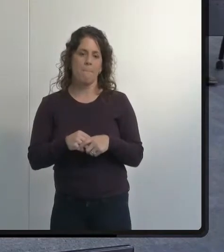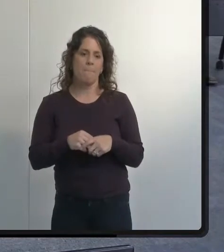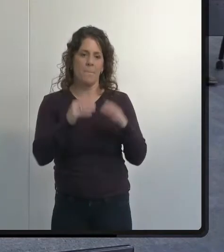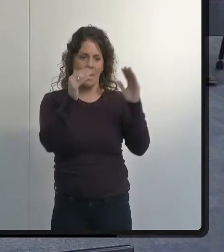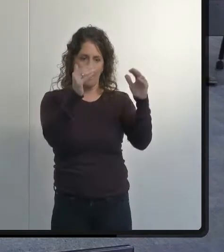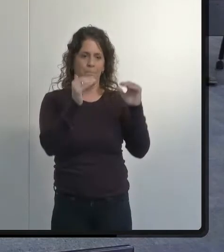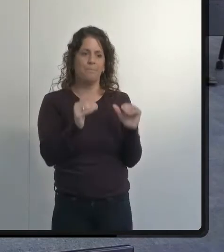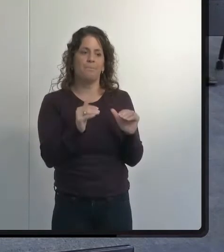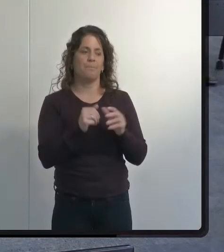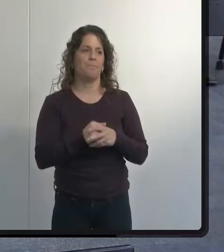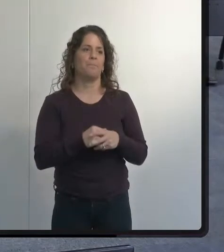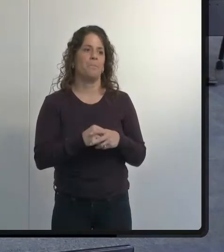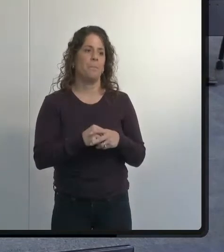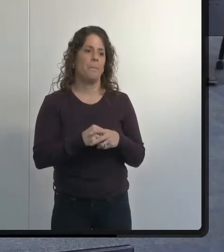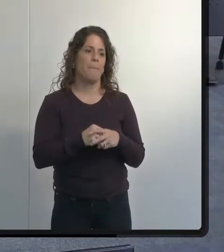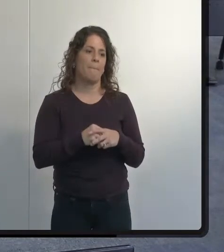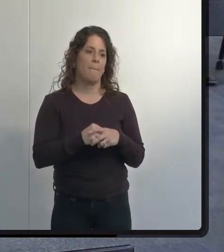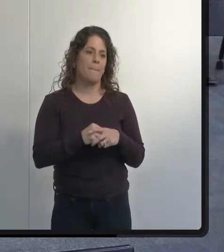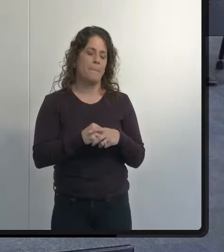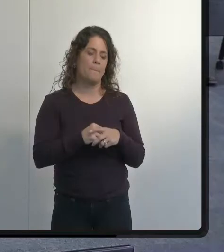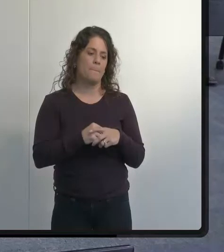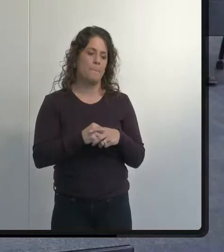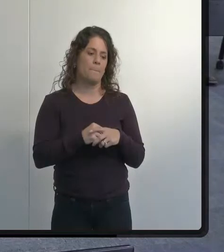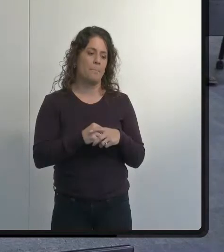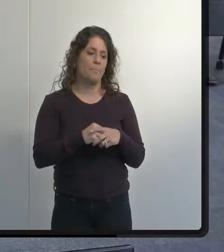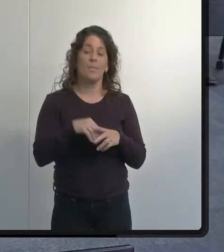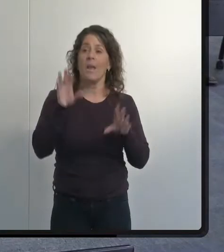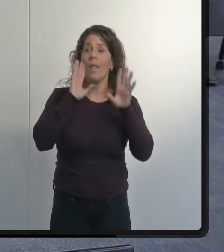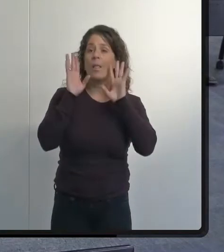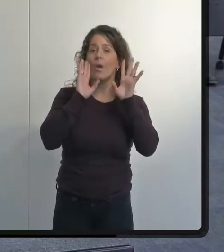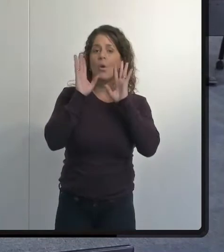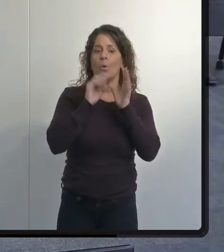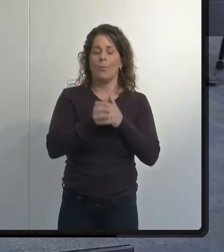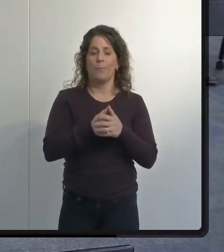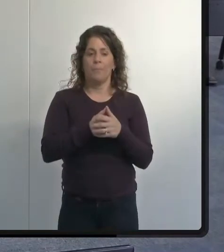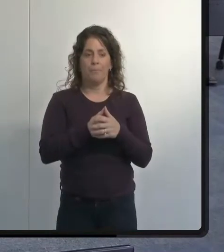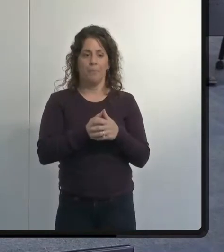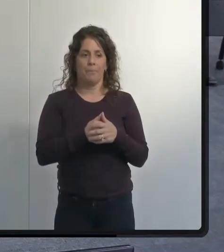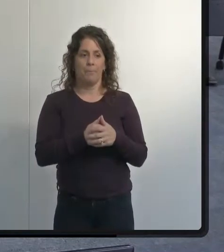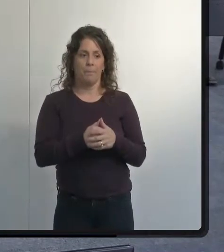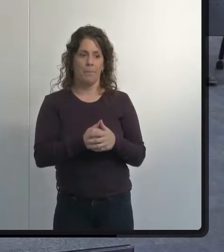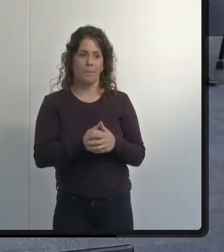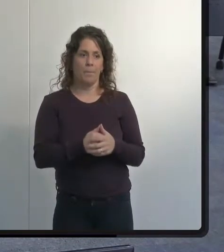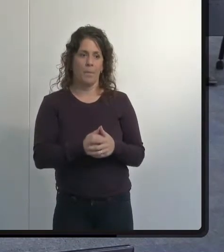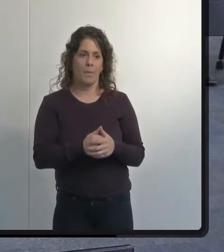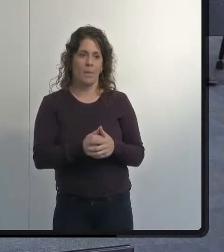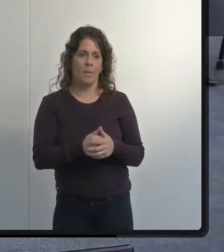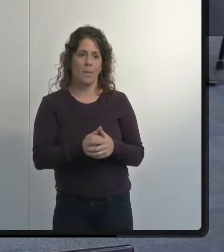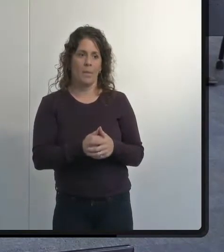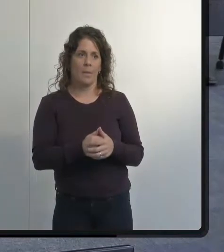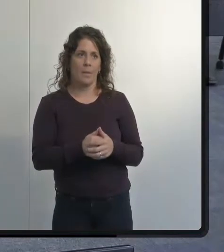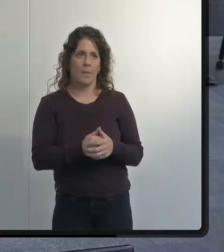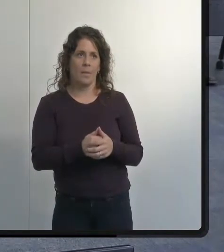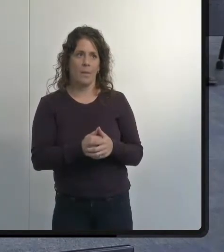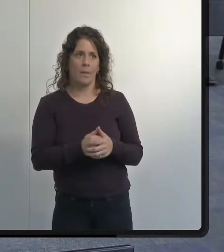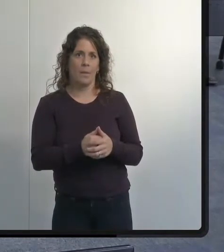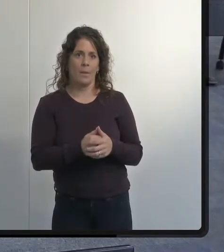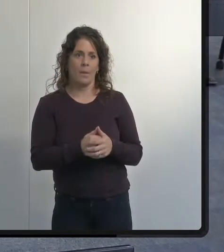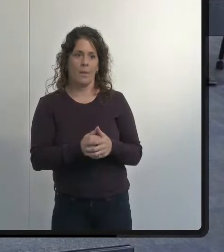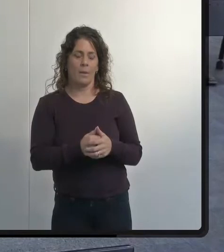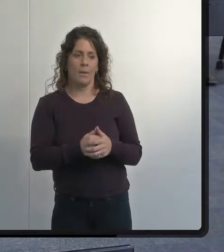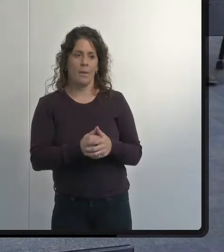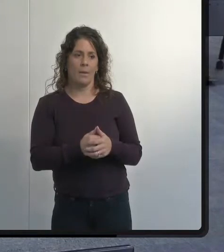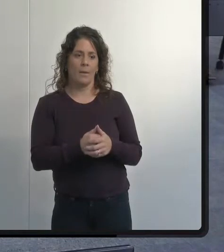Nick Welsh, go ahead. Hi, this is really Jean Yamamura. I have to use Nick's computer though. Hi, Jean. Thanks,